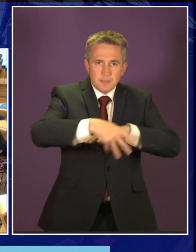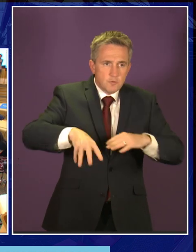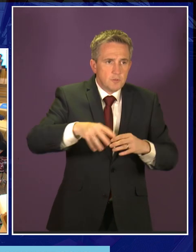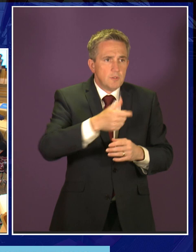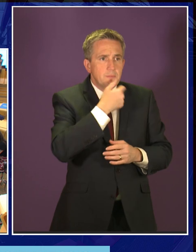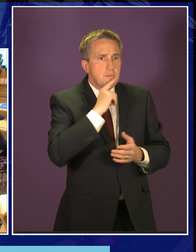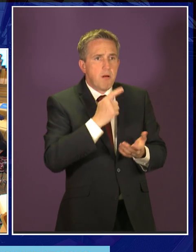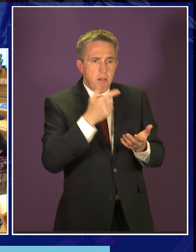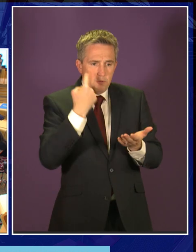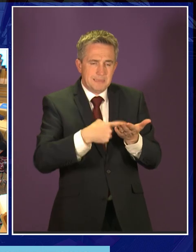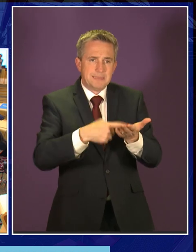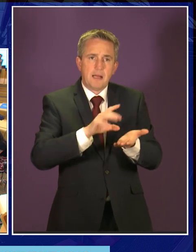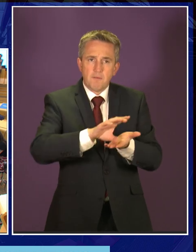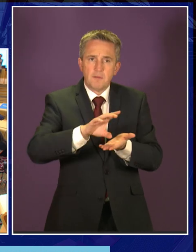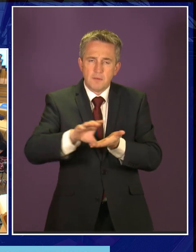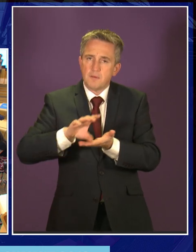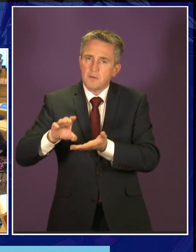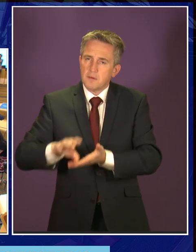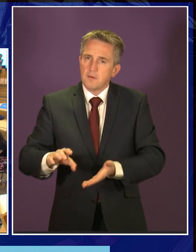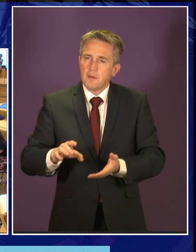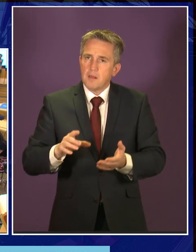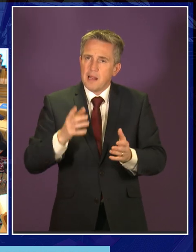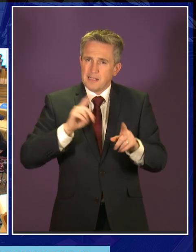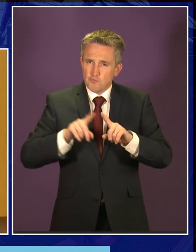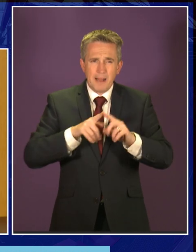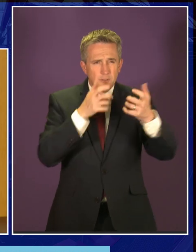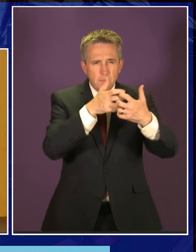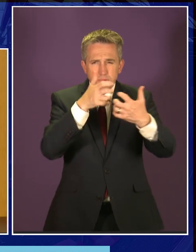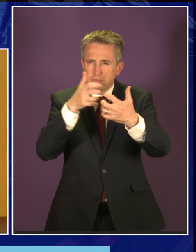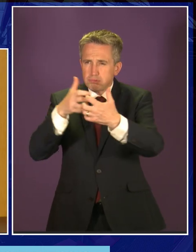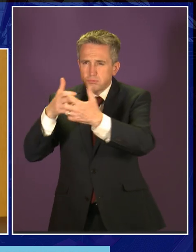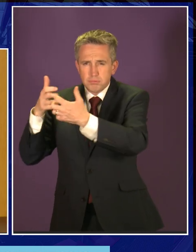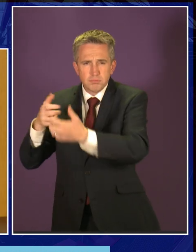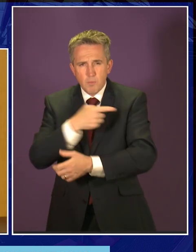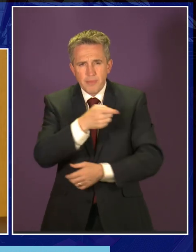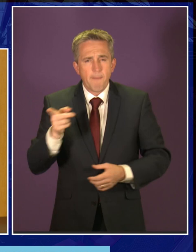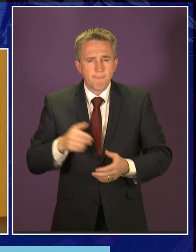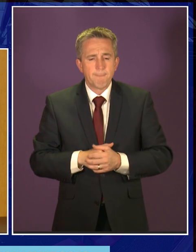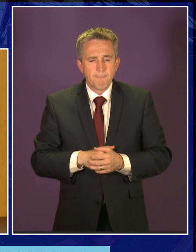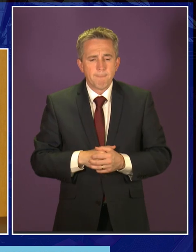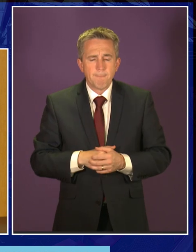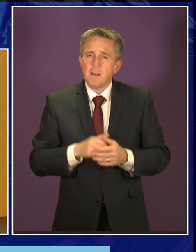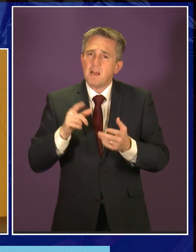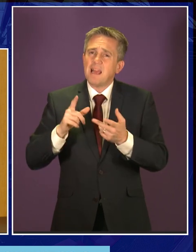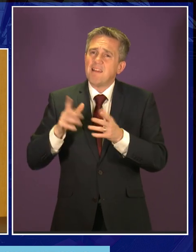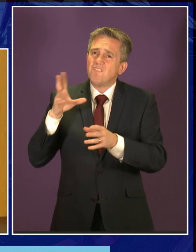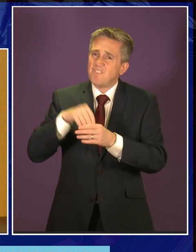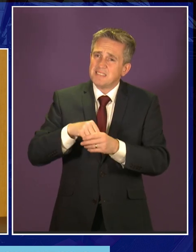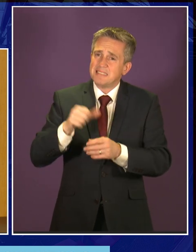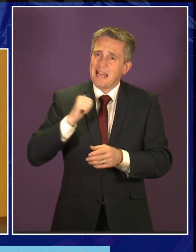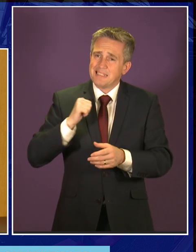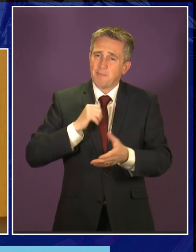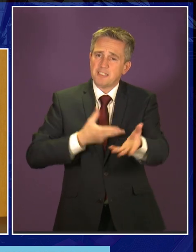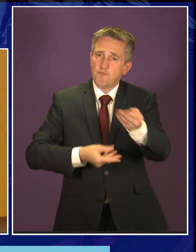budget holders, and decision makers in political, economic, social, and educational circles. Because all investors want a